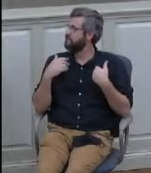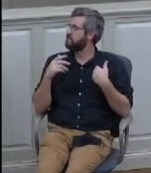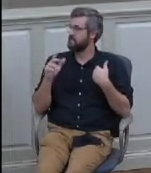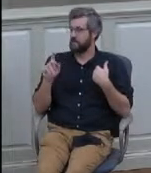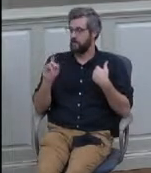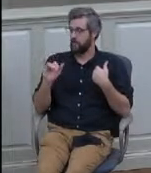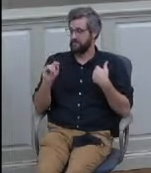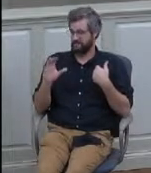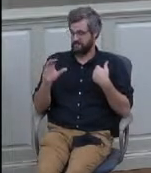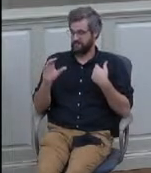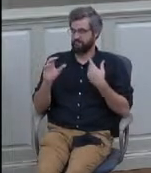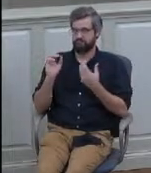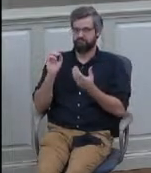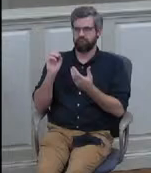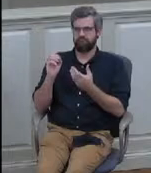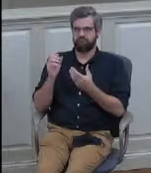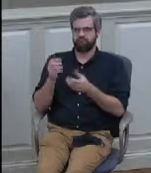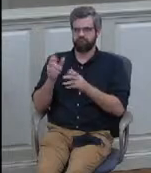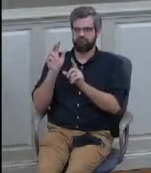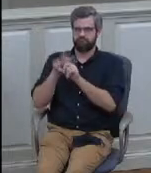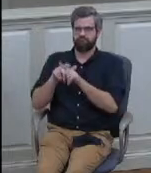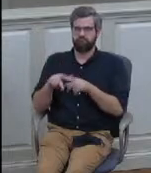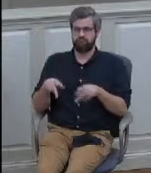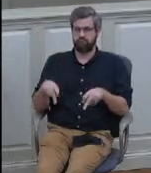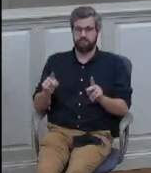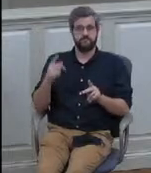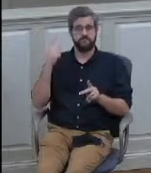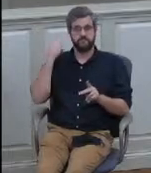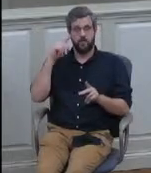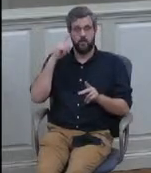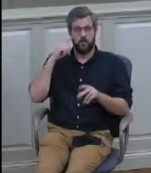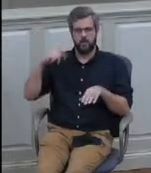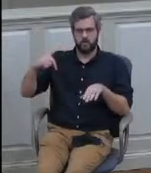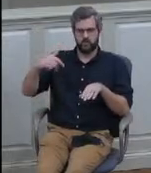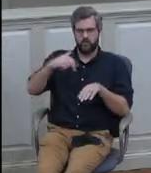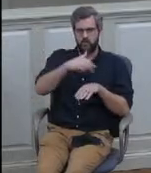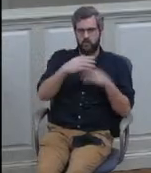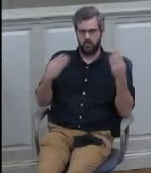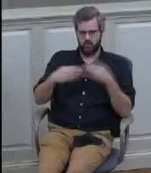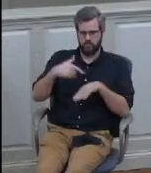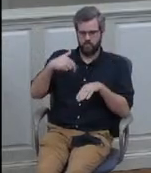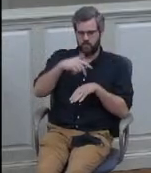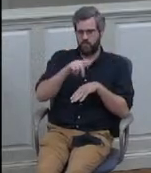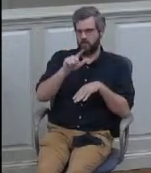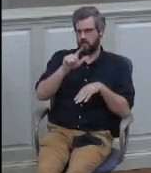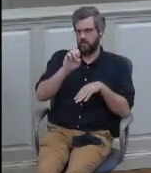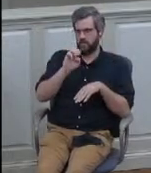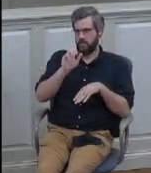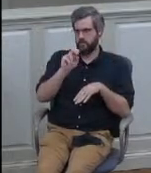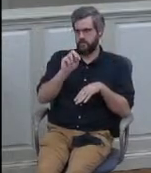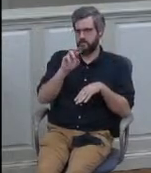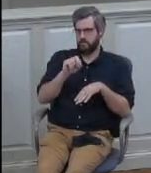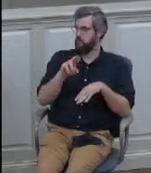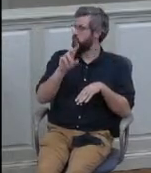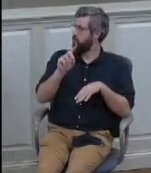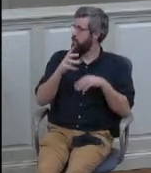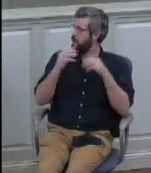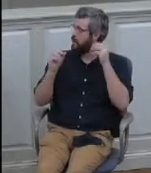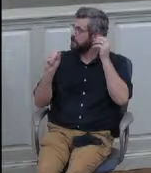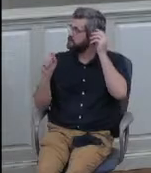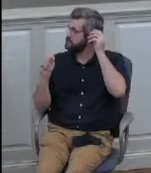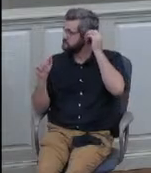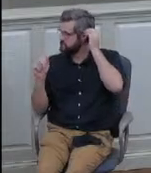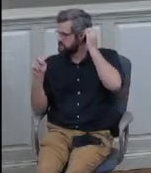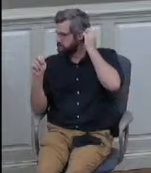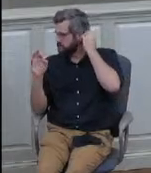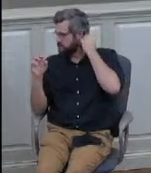for crosswalks at Stanford Road and Lebanon Road. I spoke to KYTC about this a couple weeks ago. They didn't really have